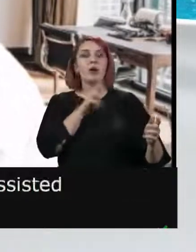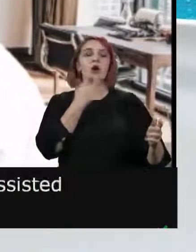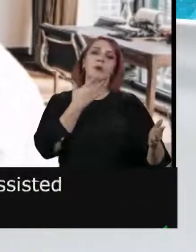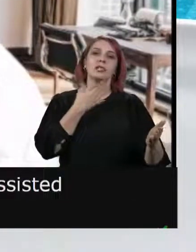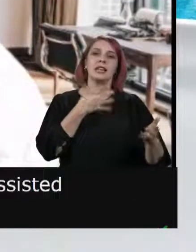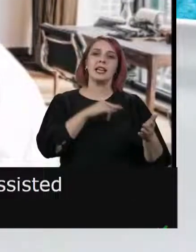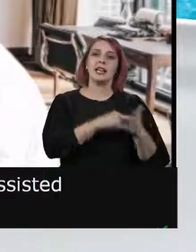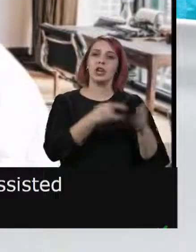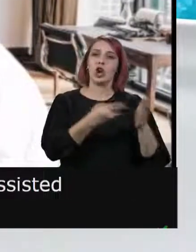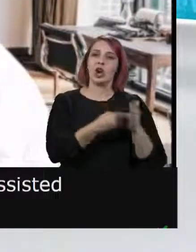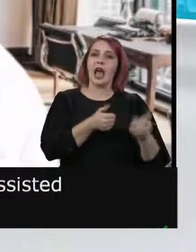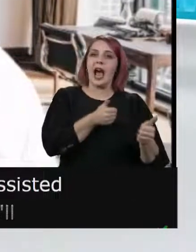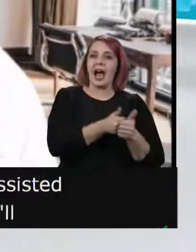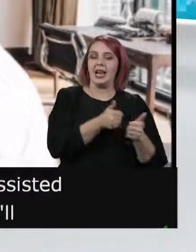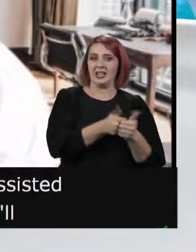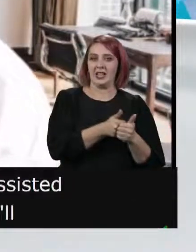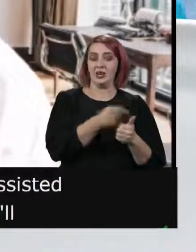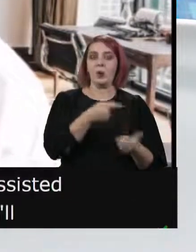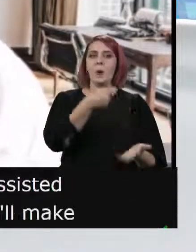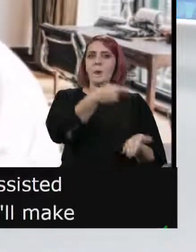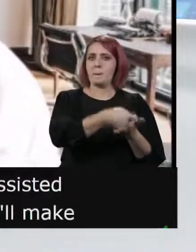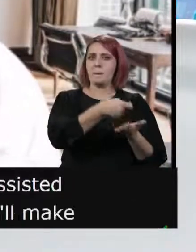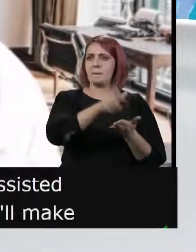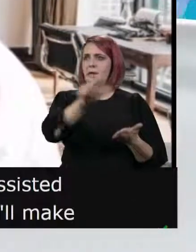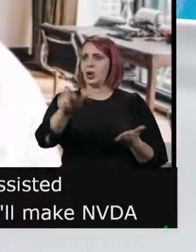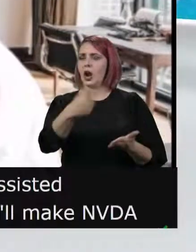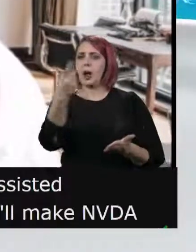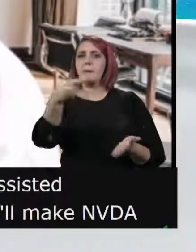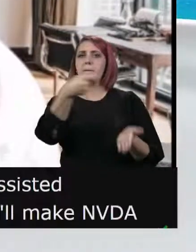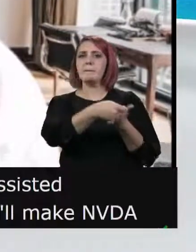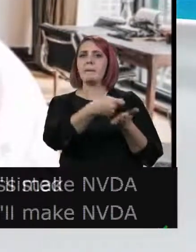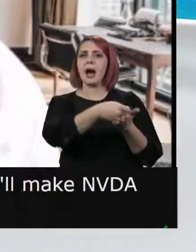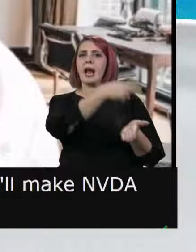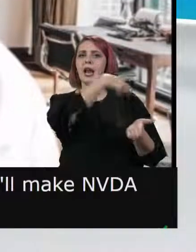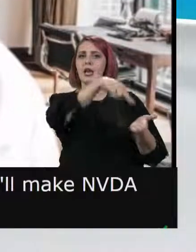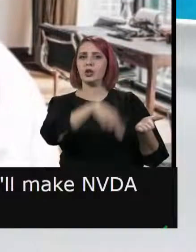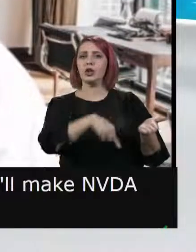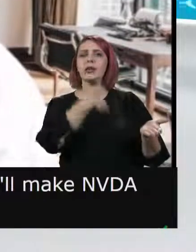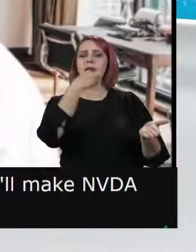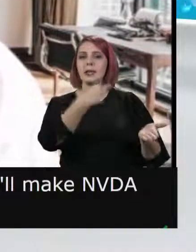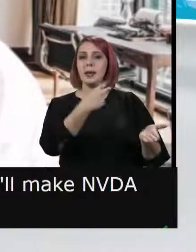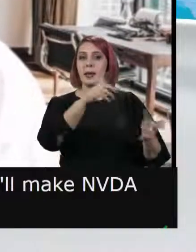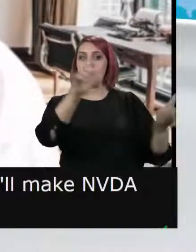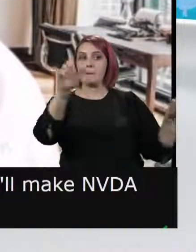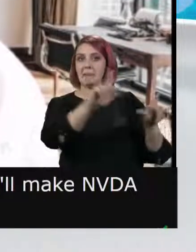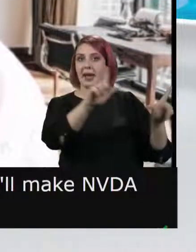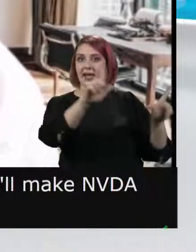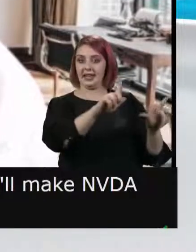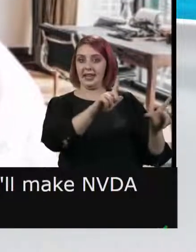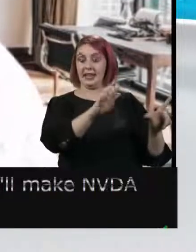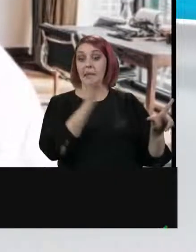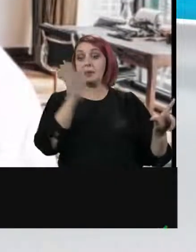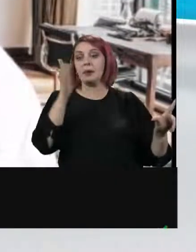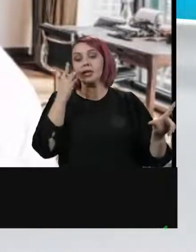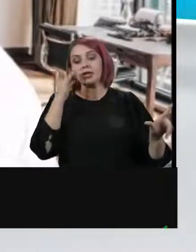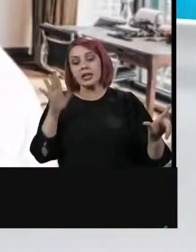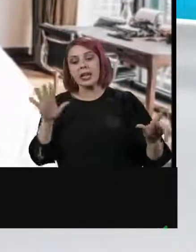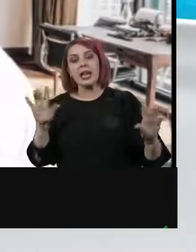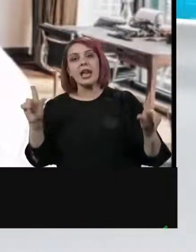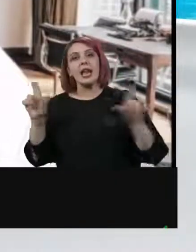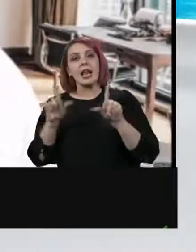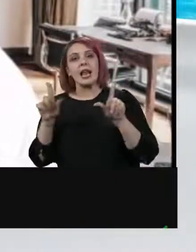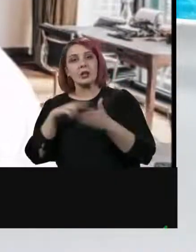NVDA accessible, or other screen readers. But if your screen reader is built into your